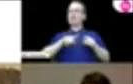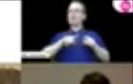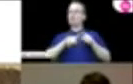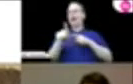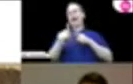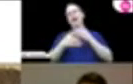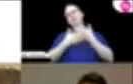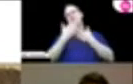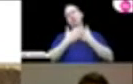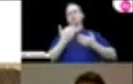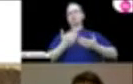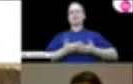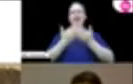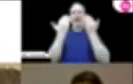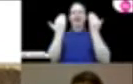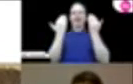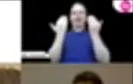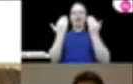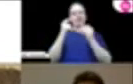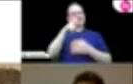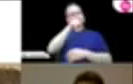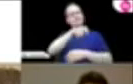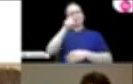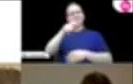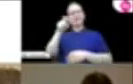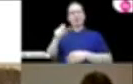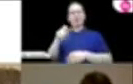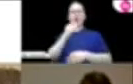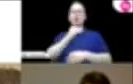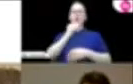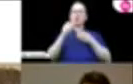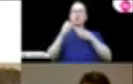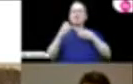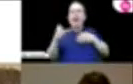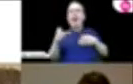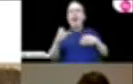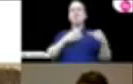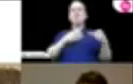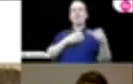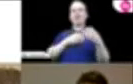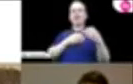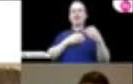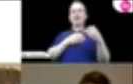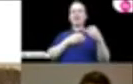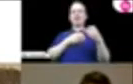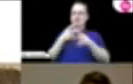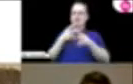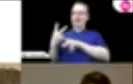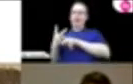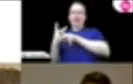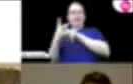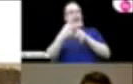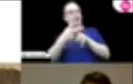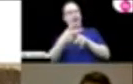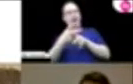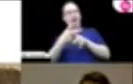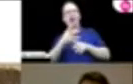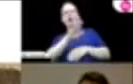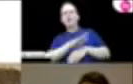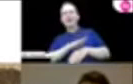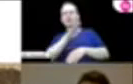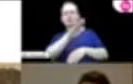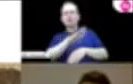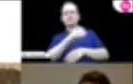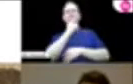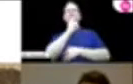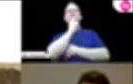day, try and meet these subjects, you know, using empathy, care and compassion, we